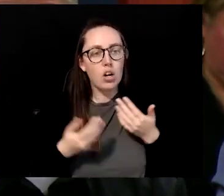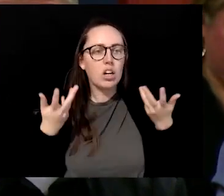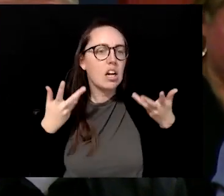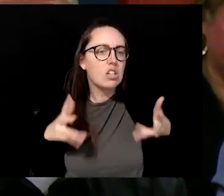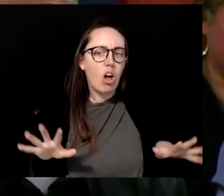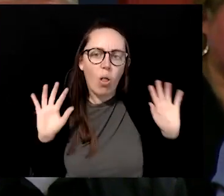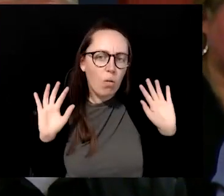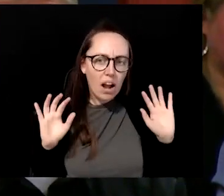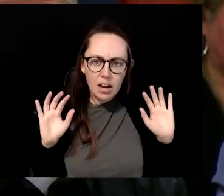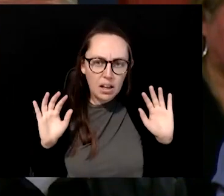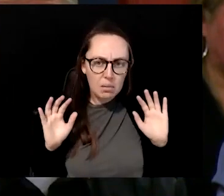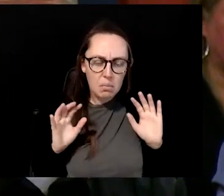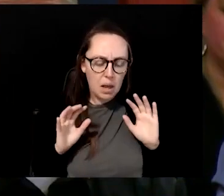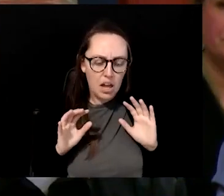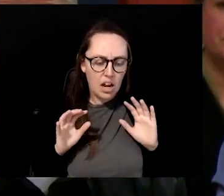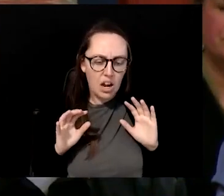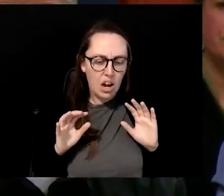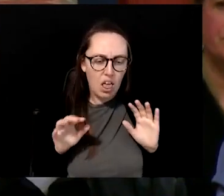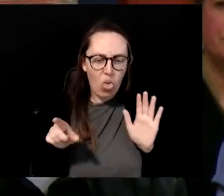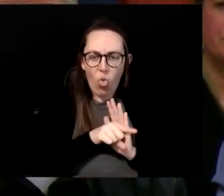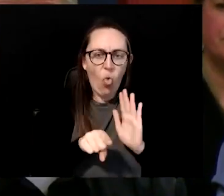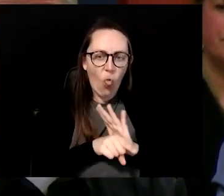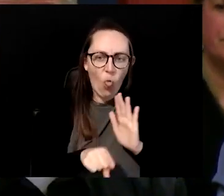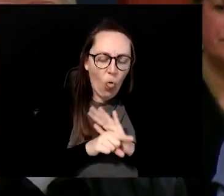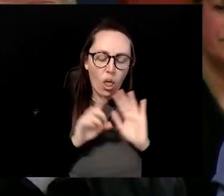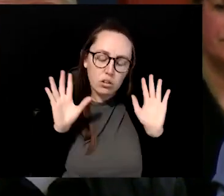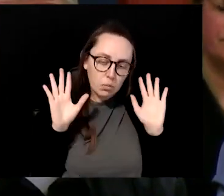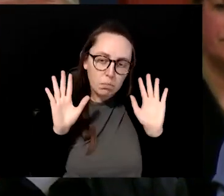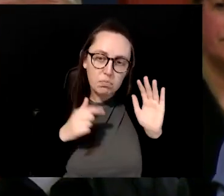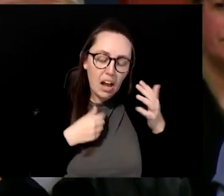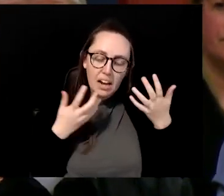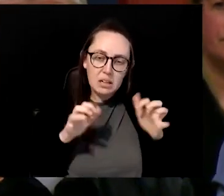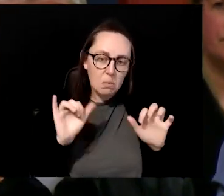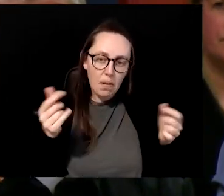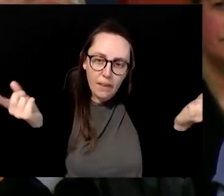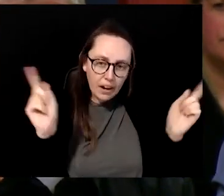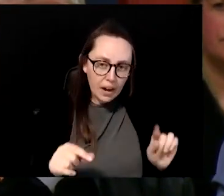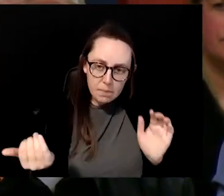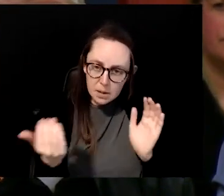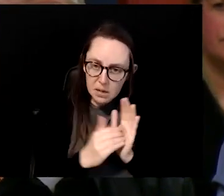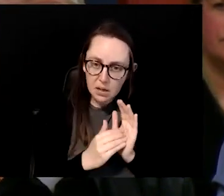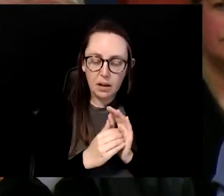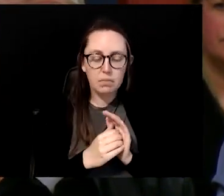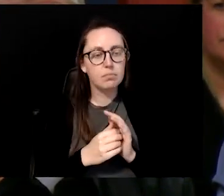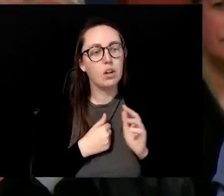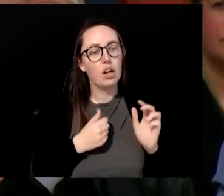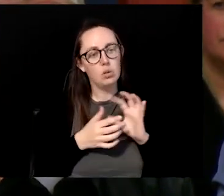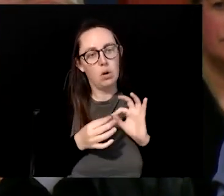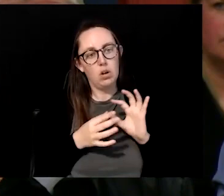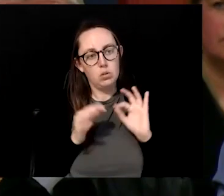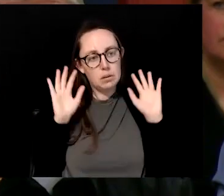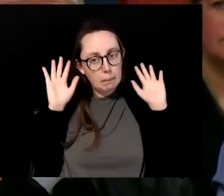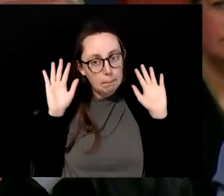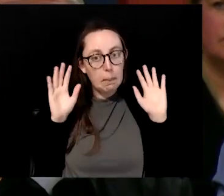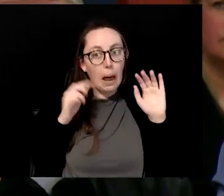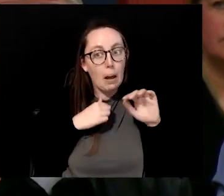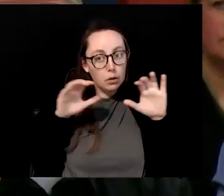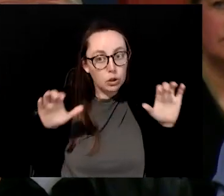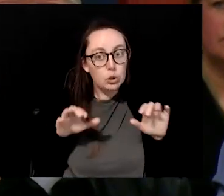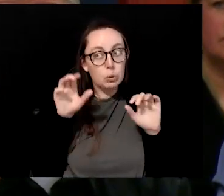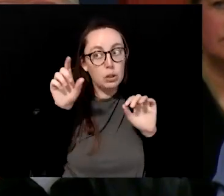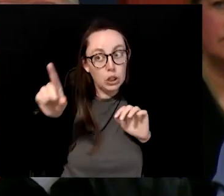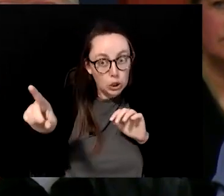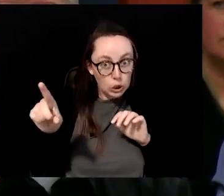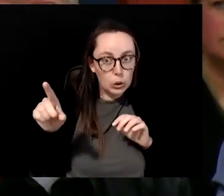here at the board so I was actually doing you a favor and that's why I stayed away